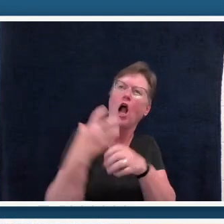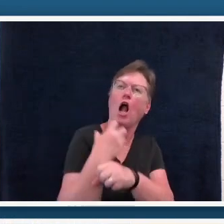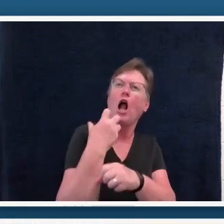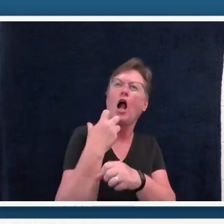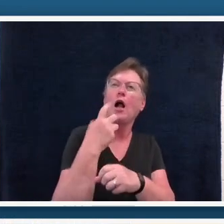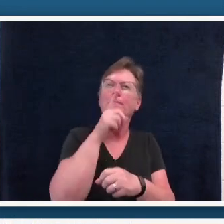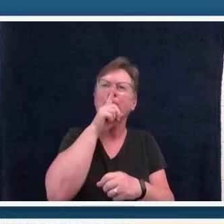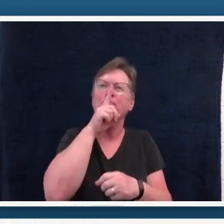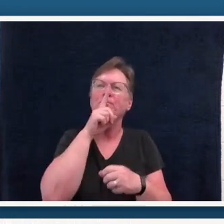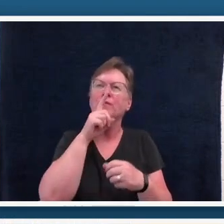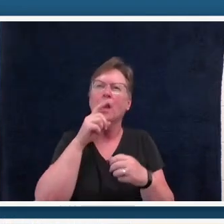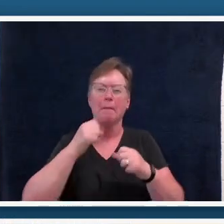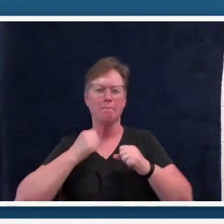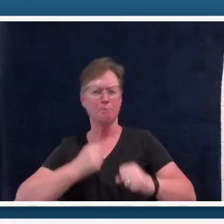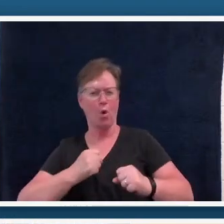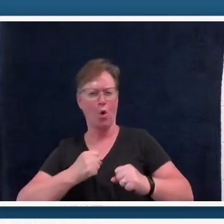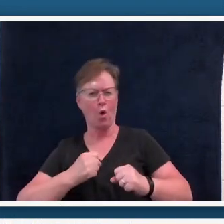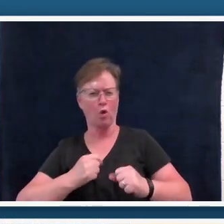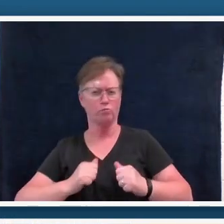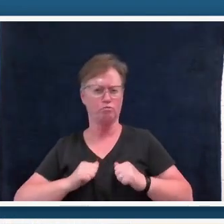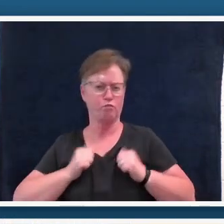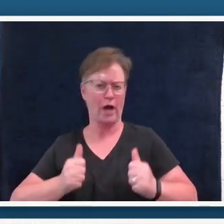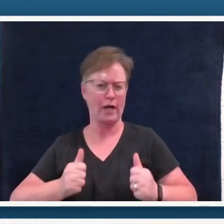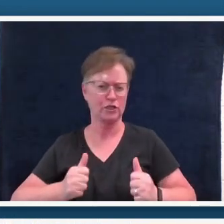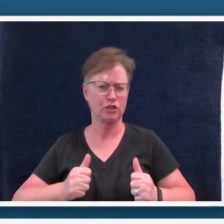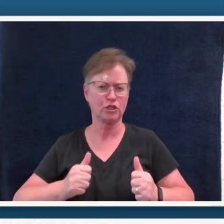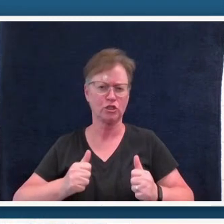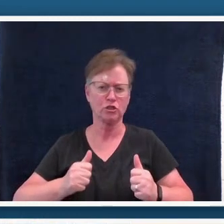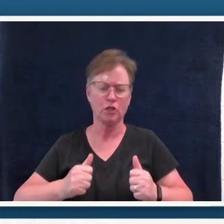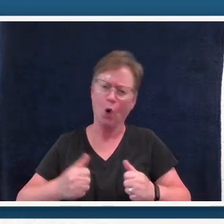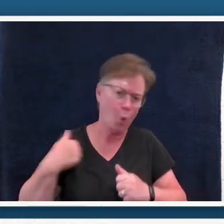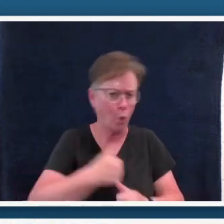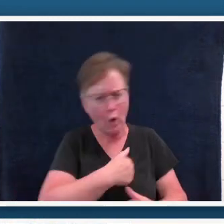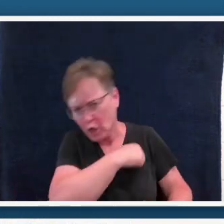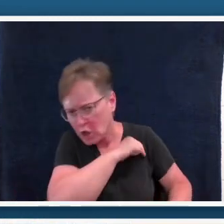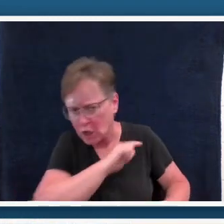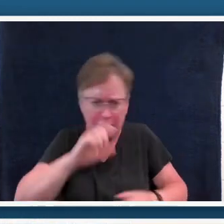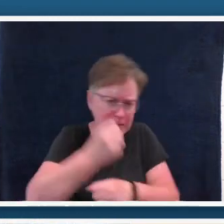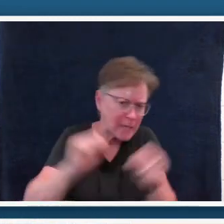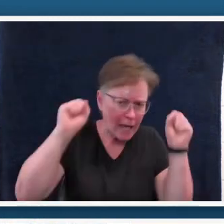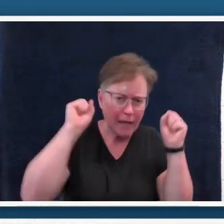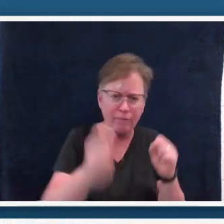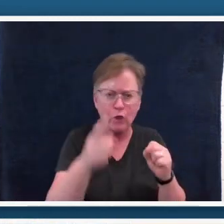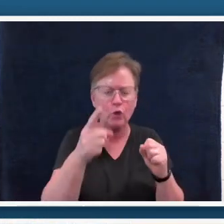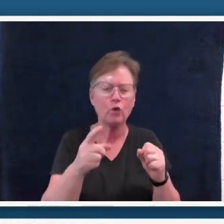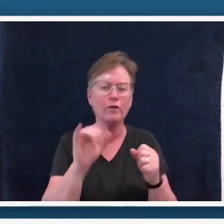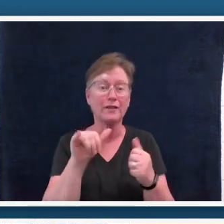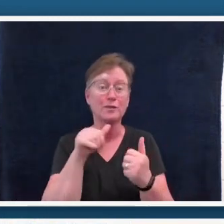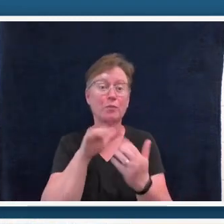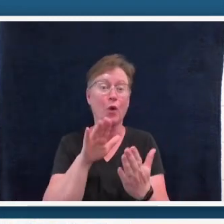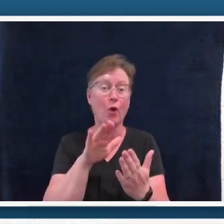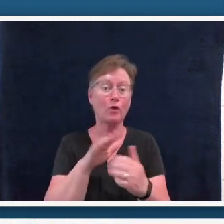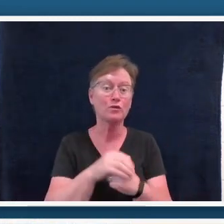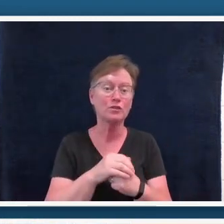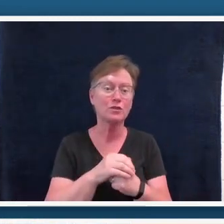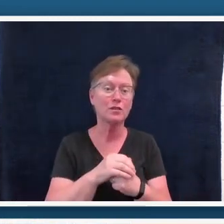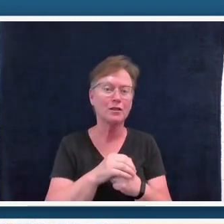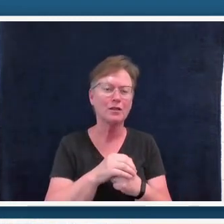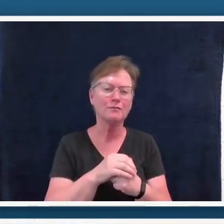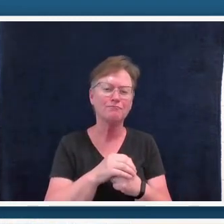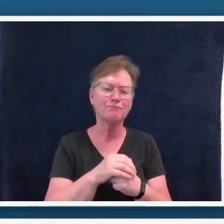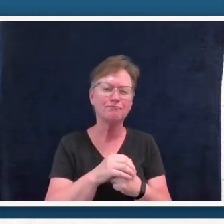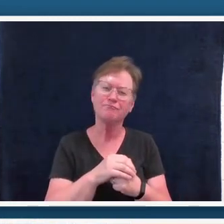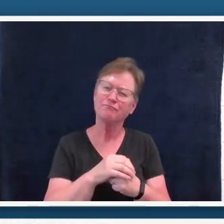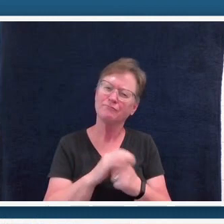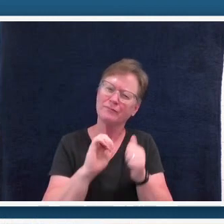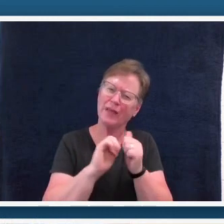bold, brash, we're coming to save you sort of approach. And if that's, how truthful is that